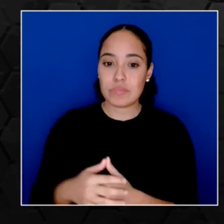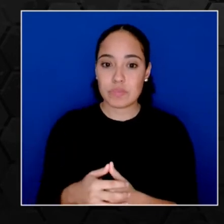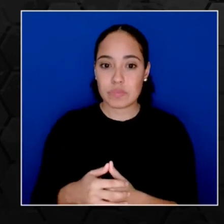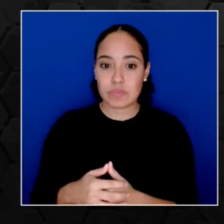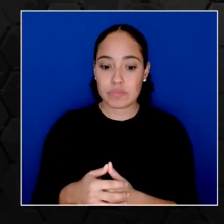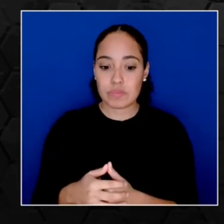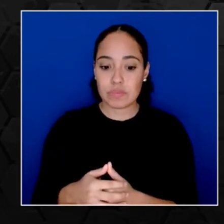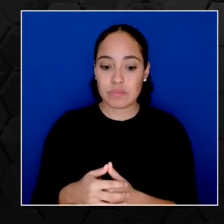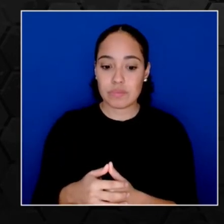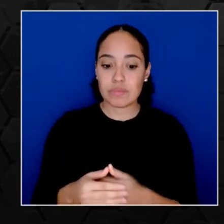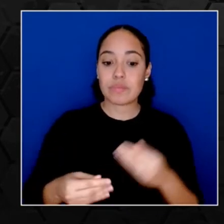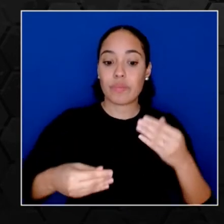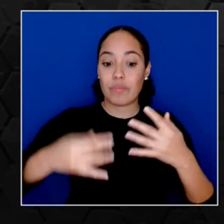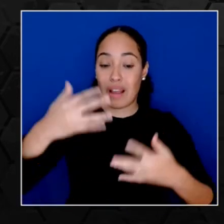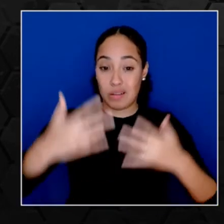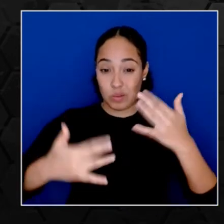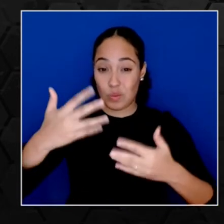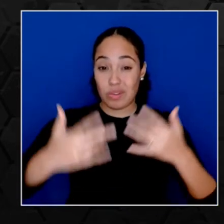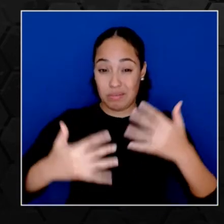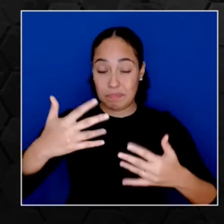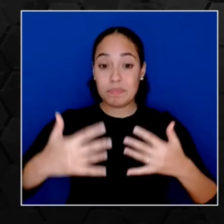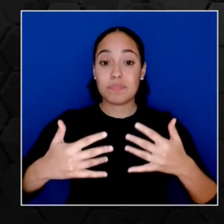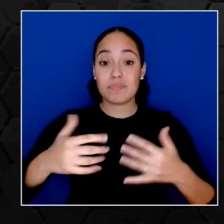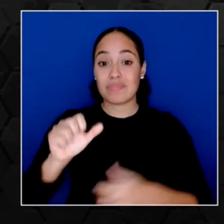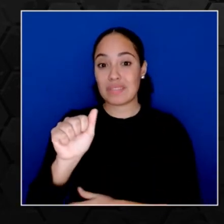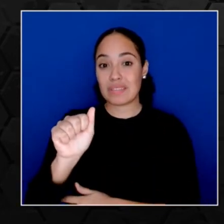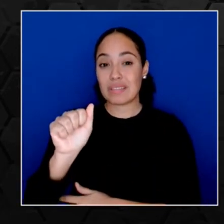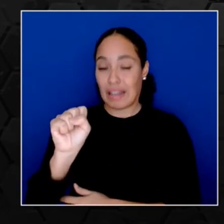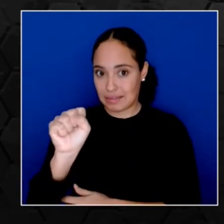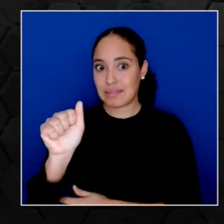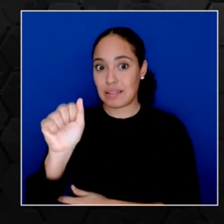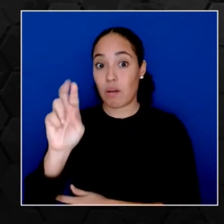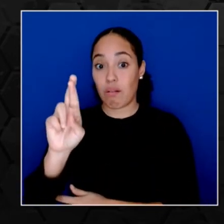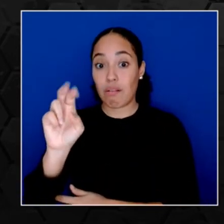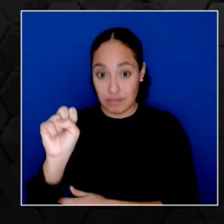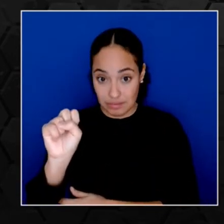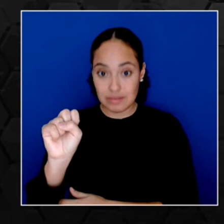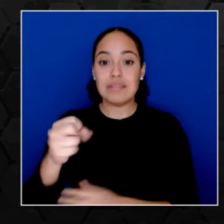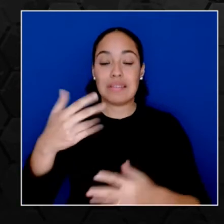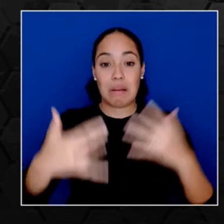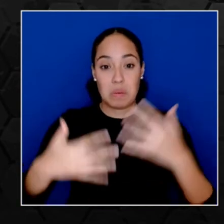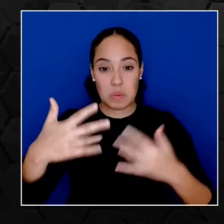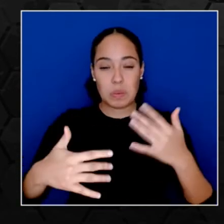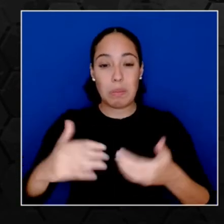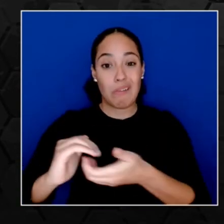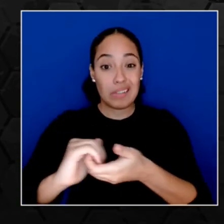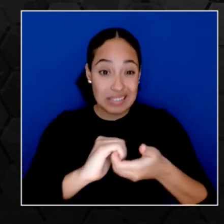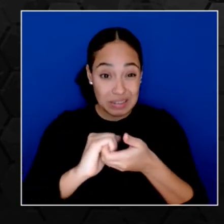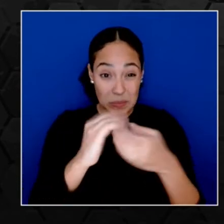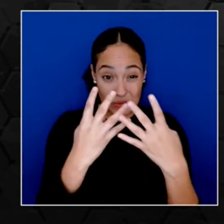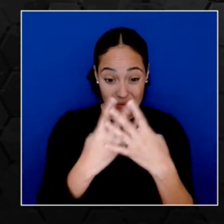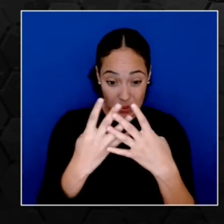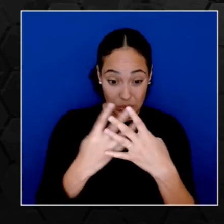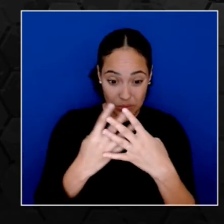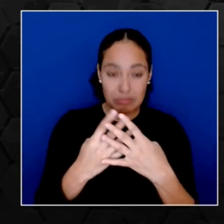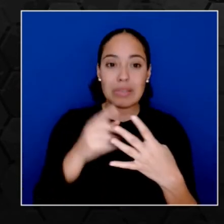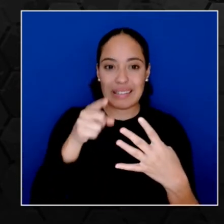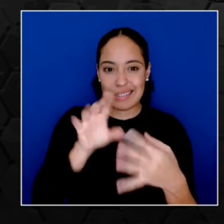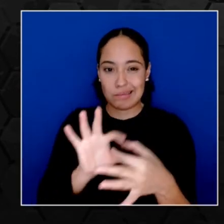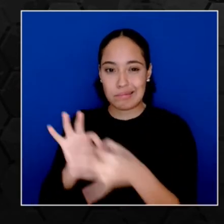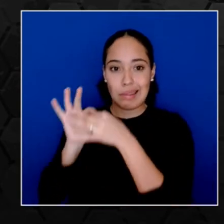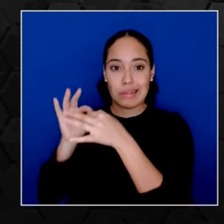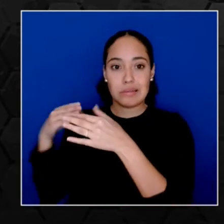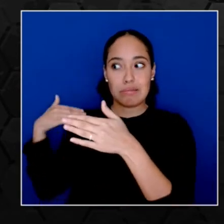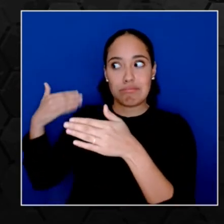So like as previously we have seen, we need the transactional data, which is the historical data, so that we can get the recommendations from that. So like from the